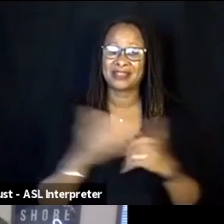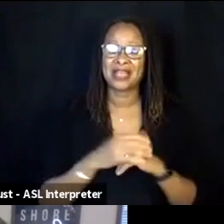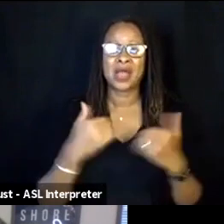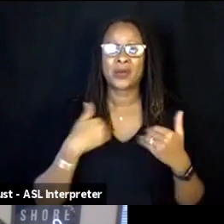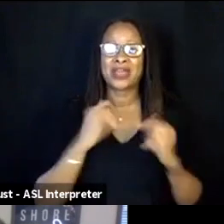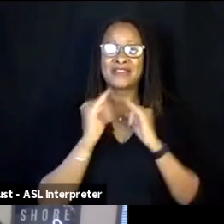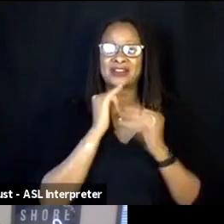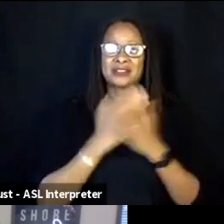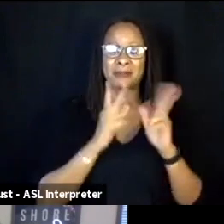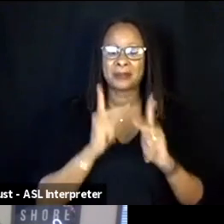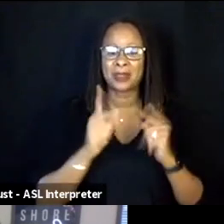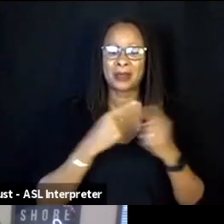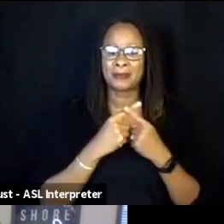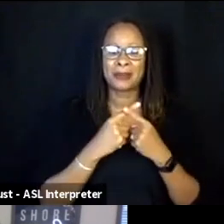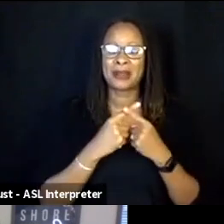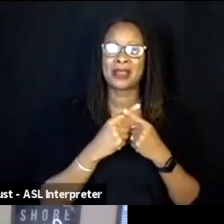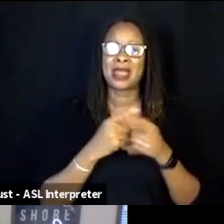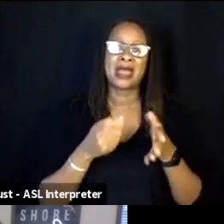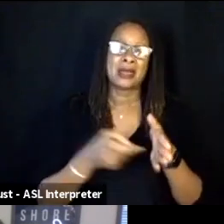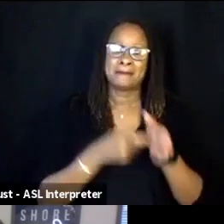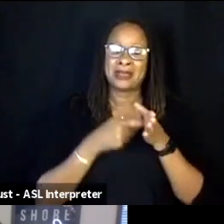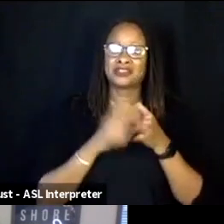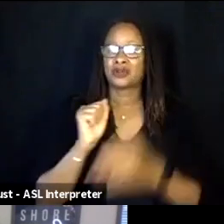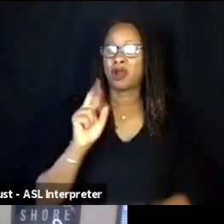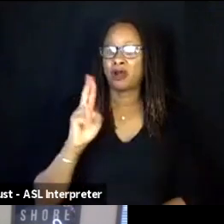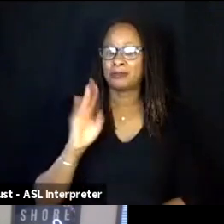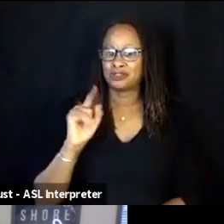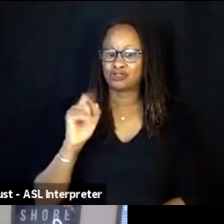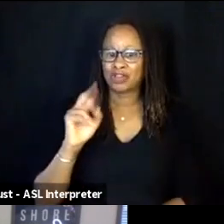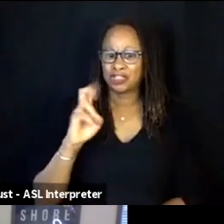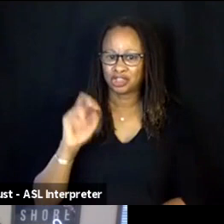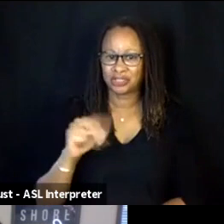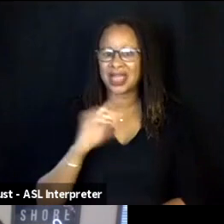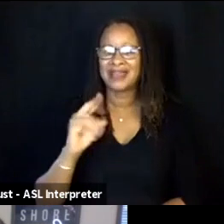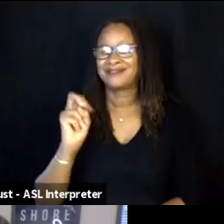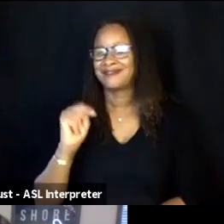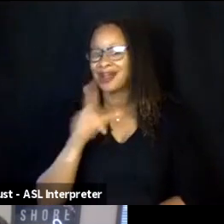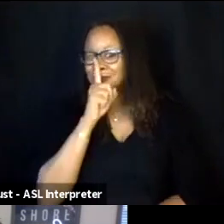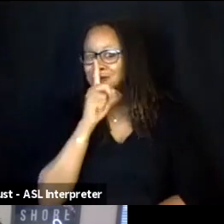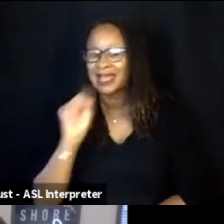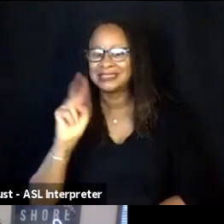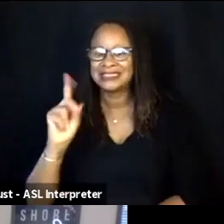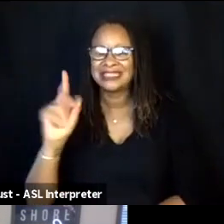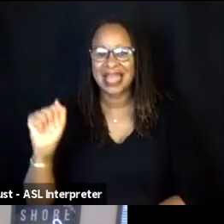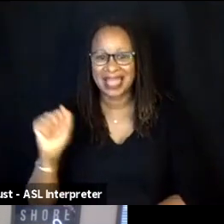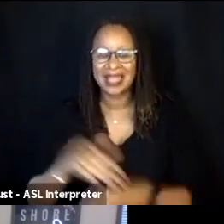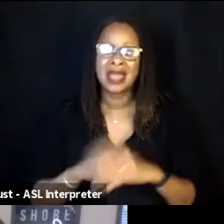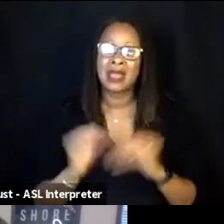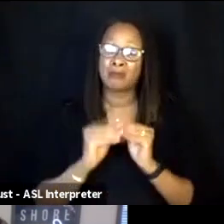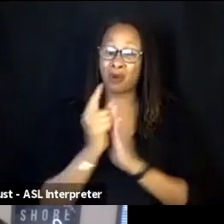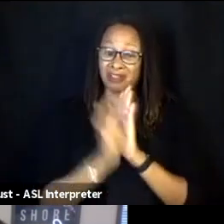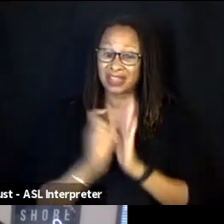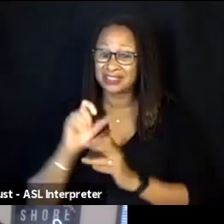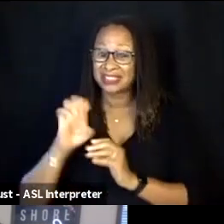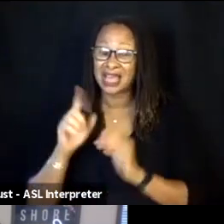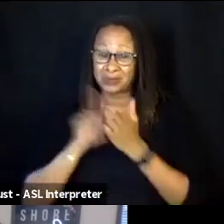some people about, mandatory arbitration agreements and non-disclosure agreements, and a lot more of the legal side was